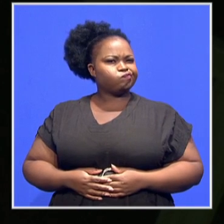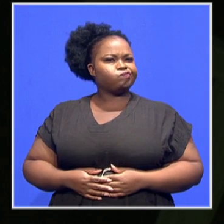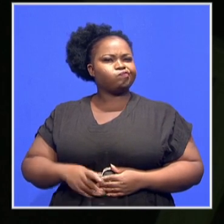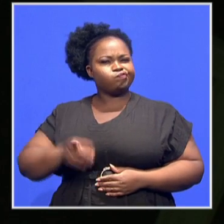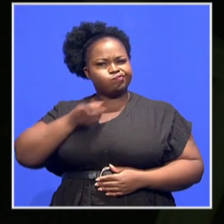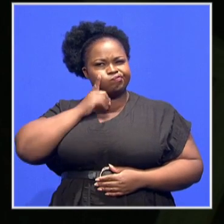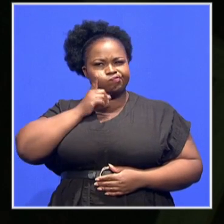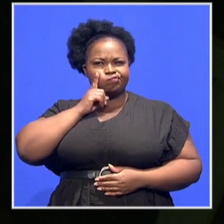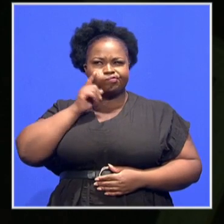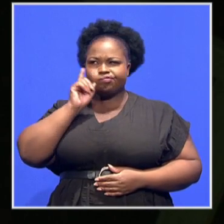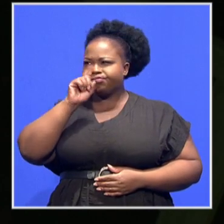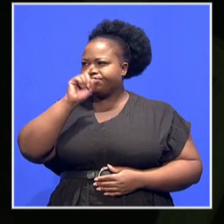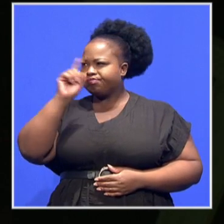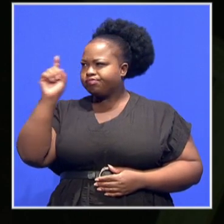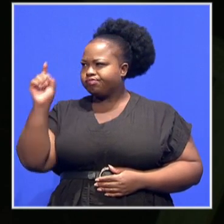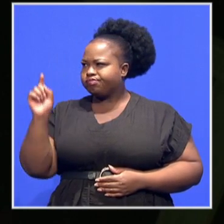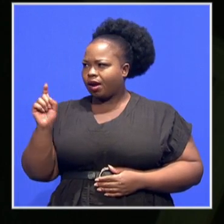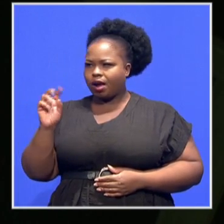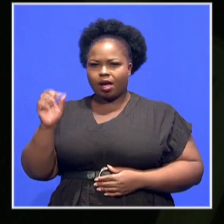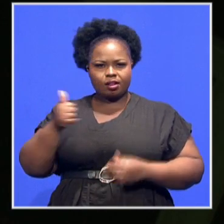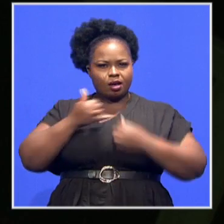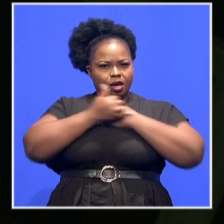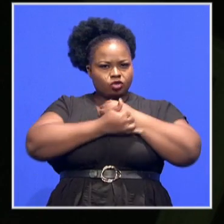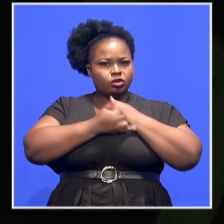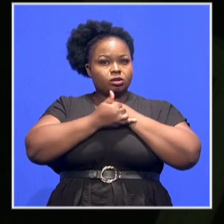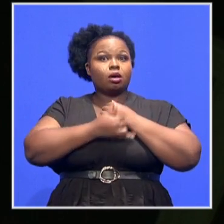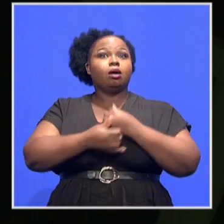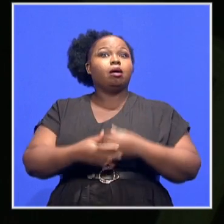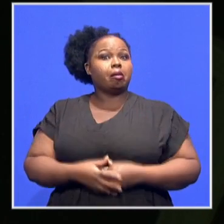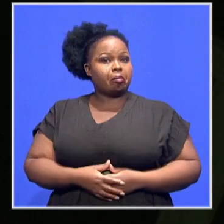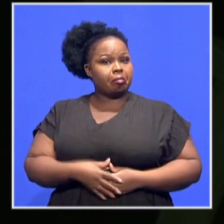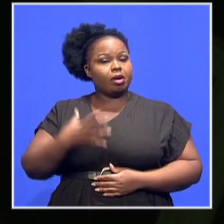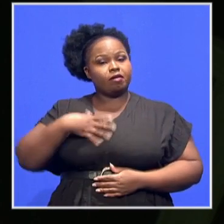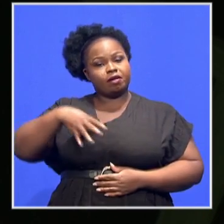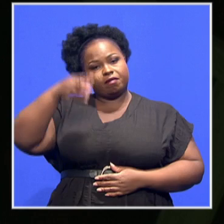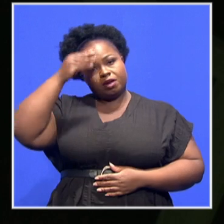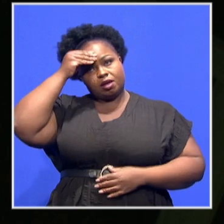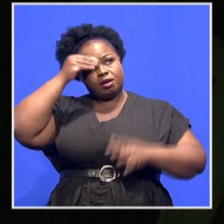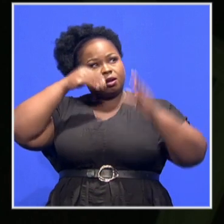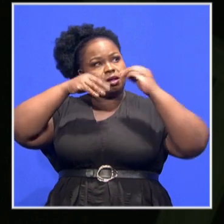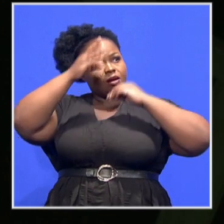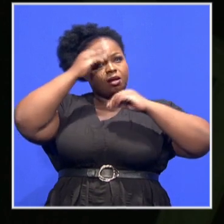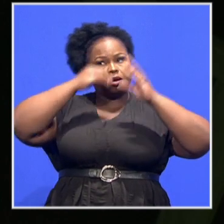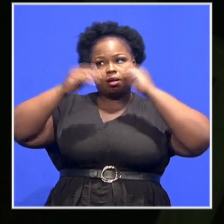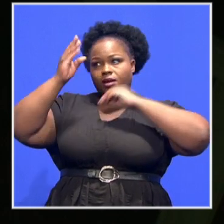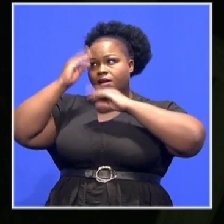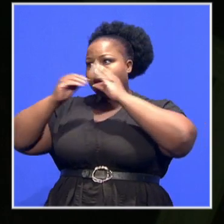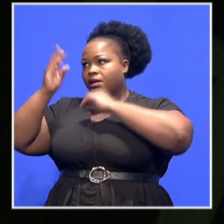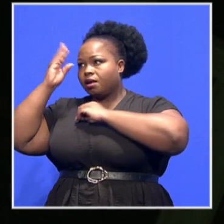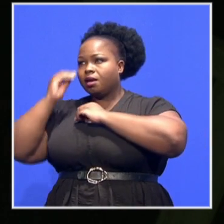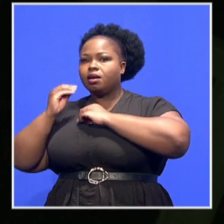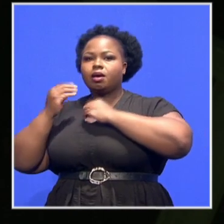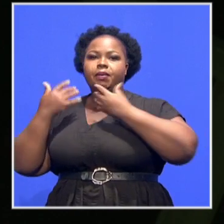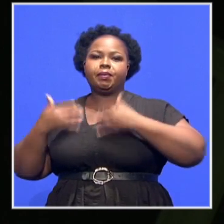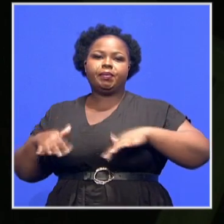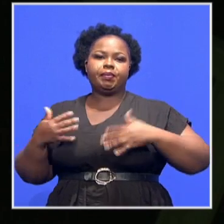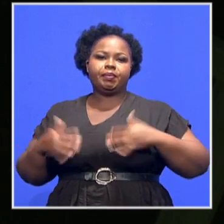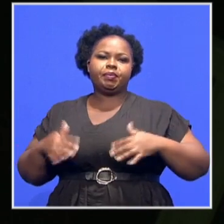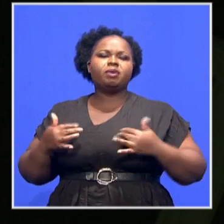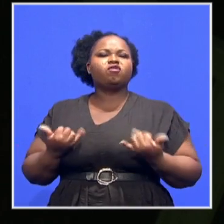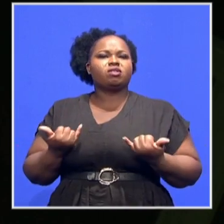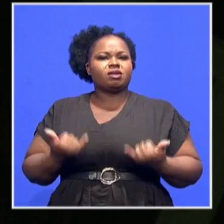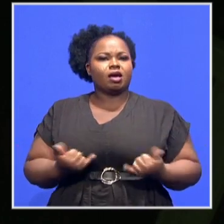other countries and have learned a lot of lessons. So what you will be getting will be a